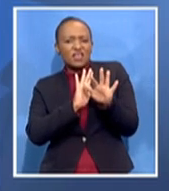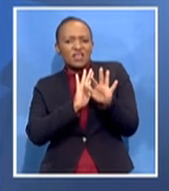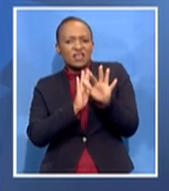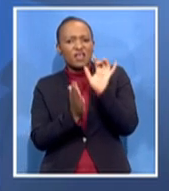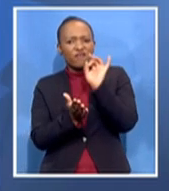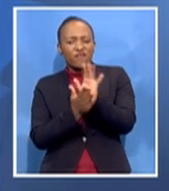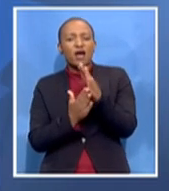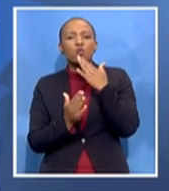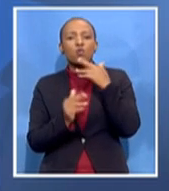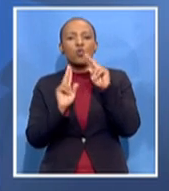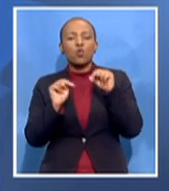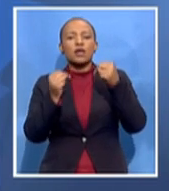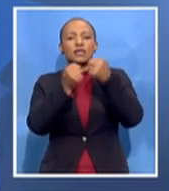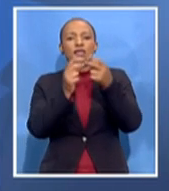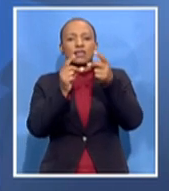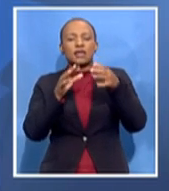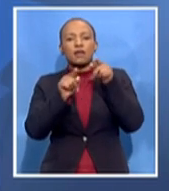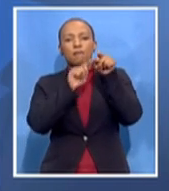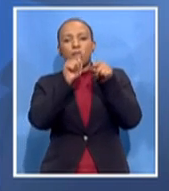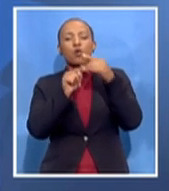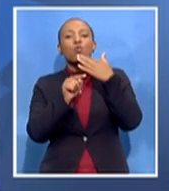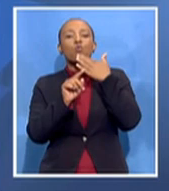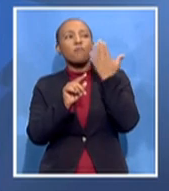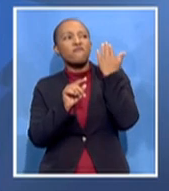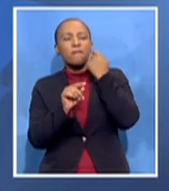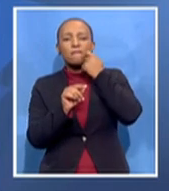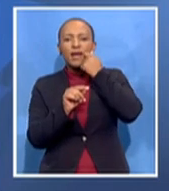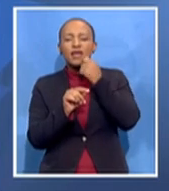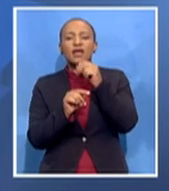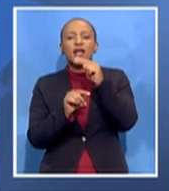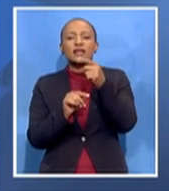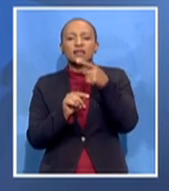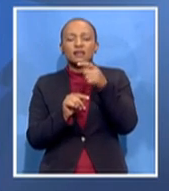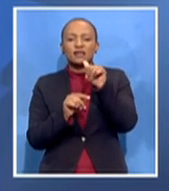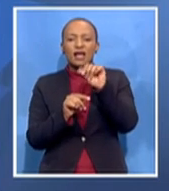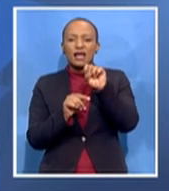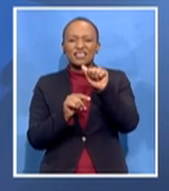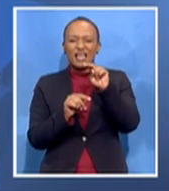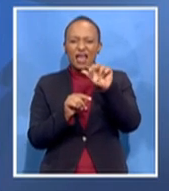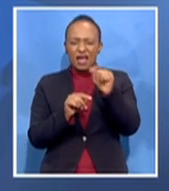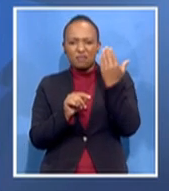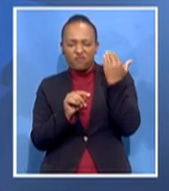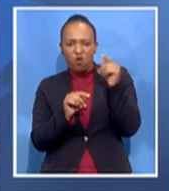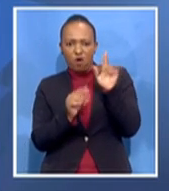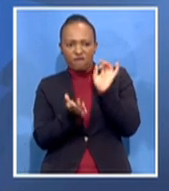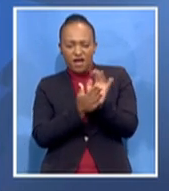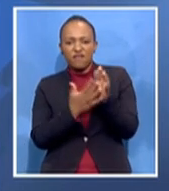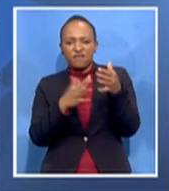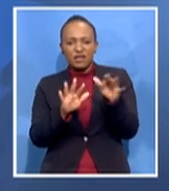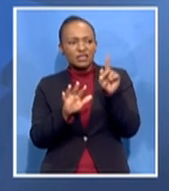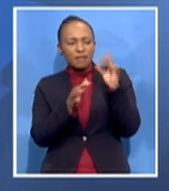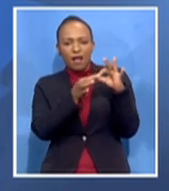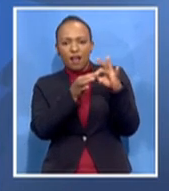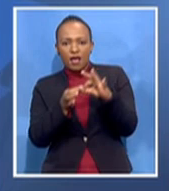Mr. Nklasana, and of course in relation to his wrongdoing at Nkandla. If they bring